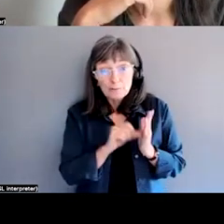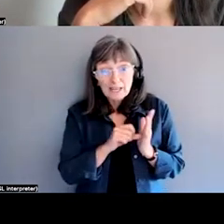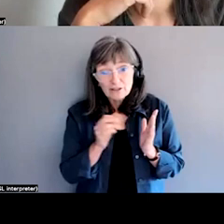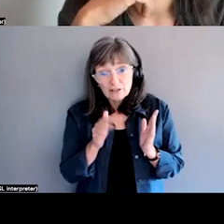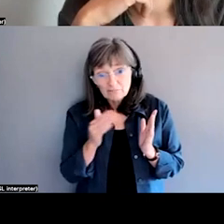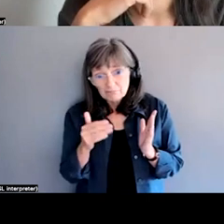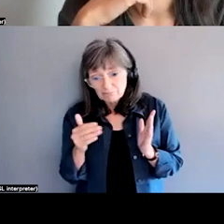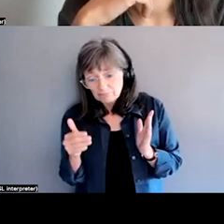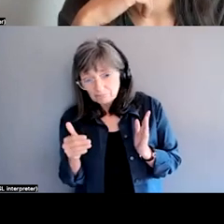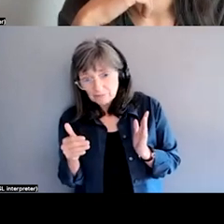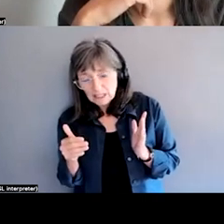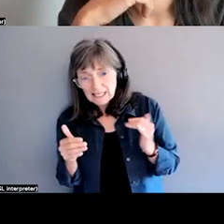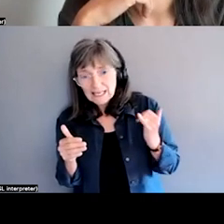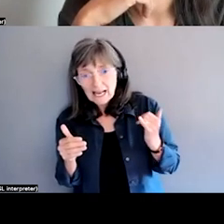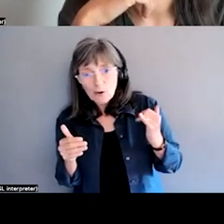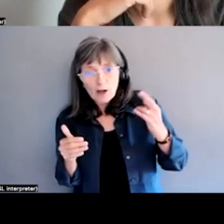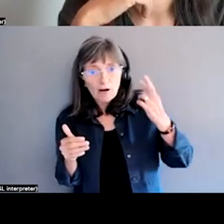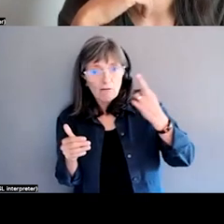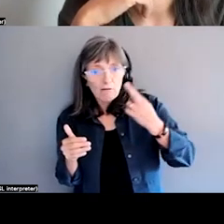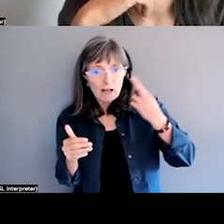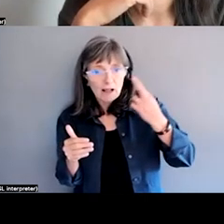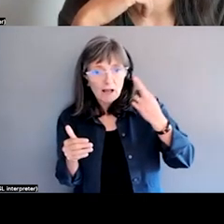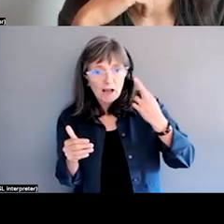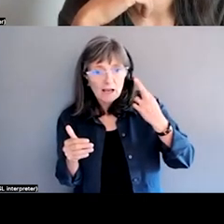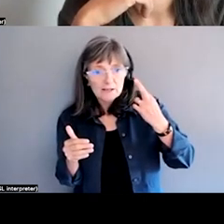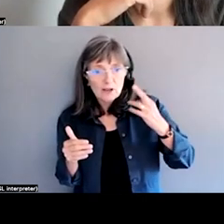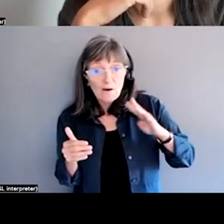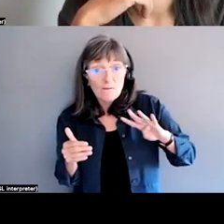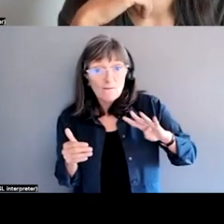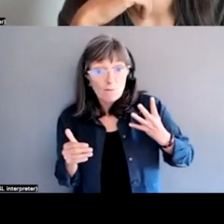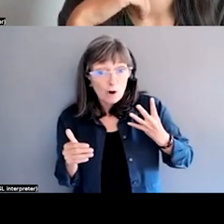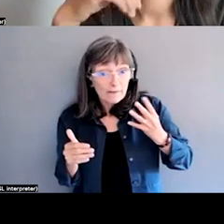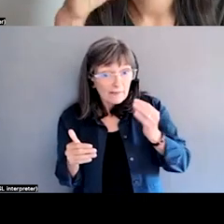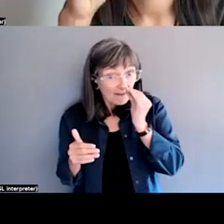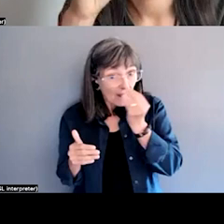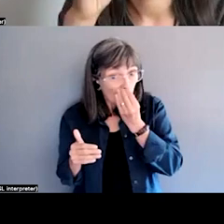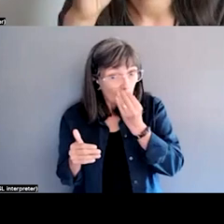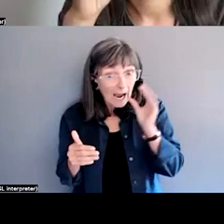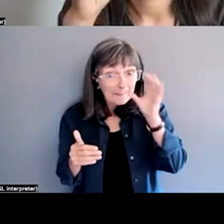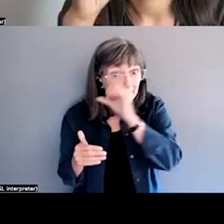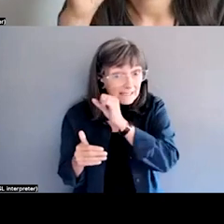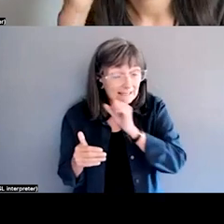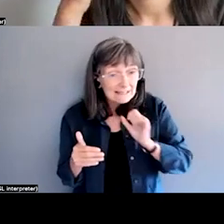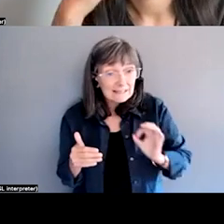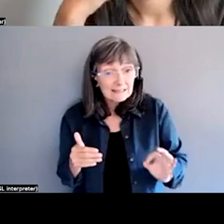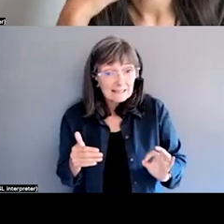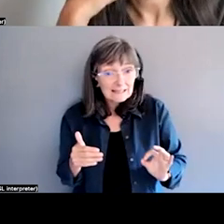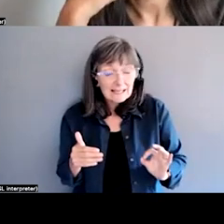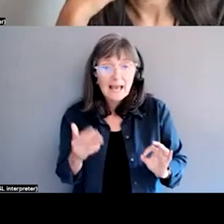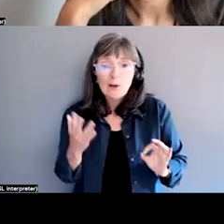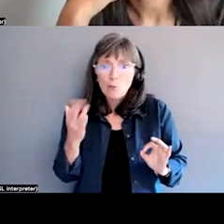I just realized why there's actually a 4th flower, which I wasn't noticing, and why the book is called what it's